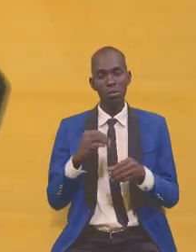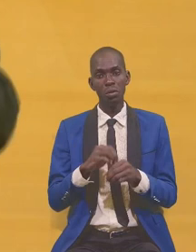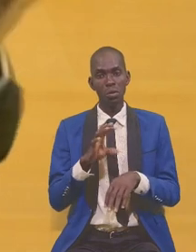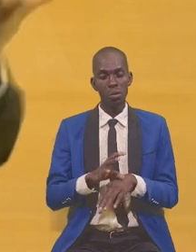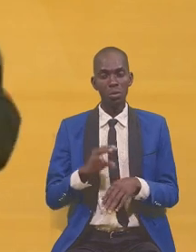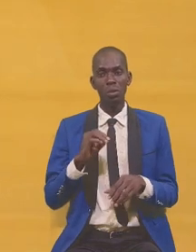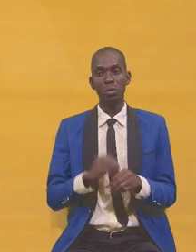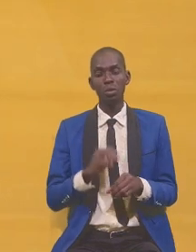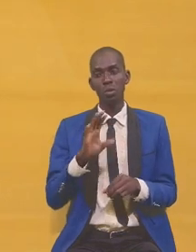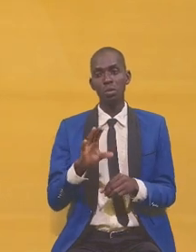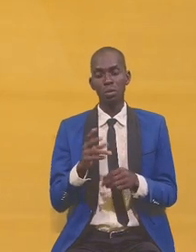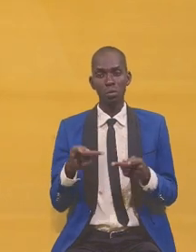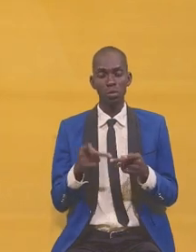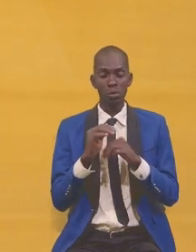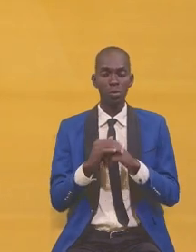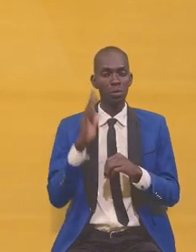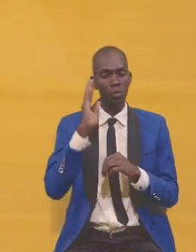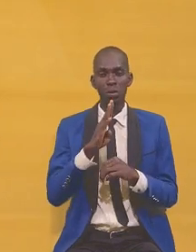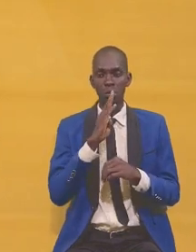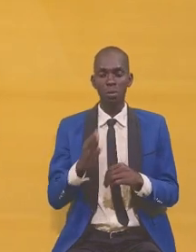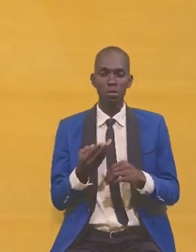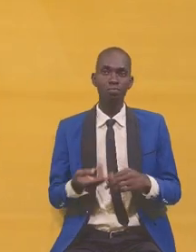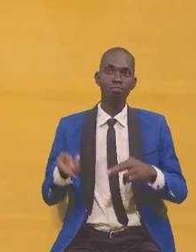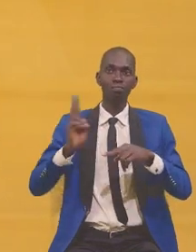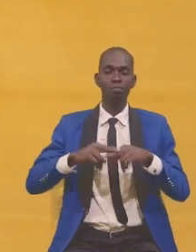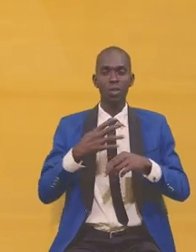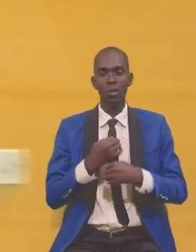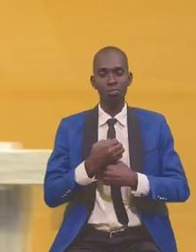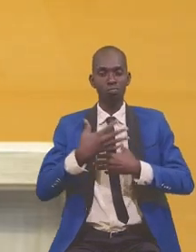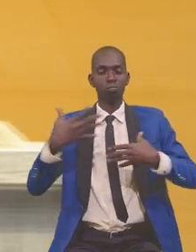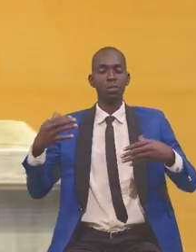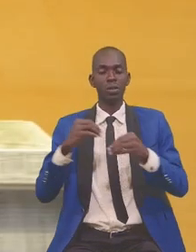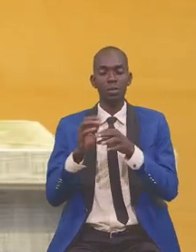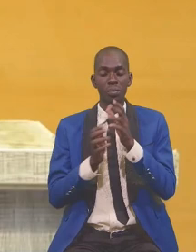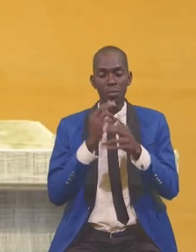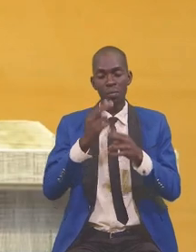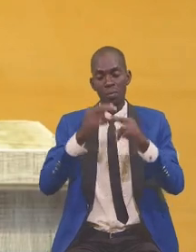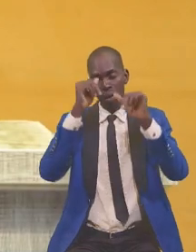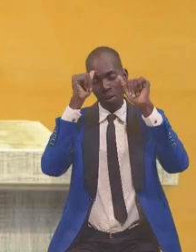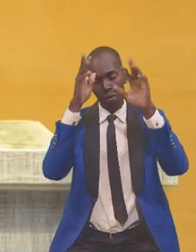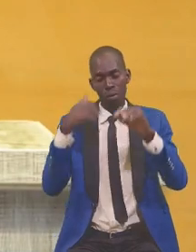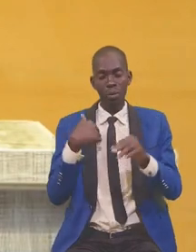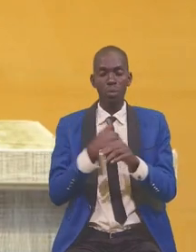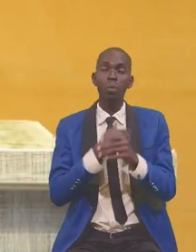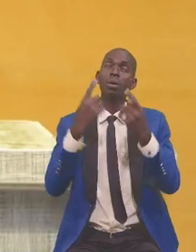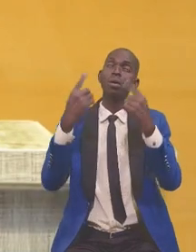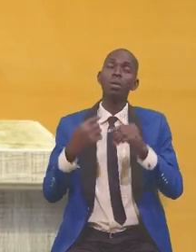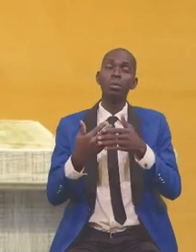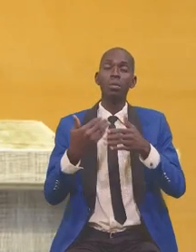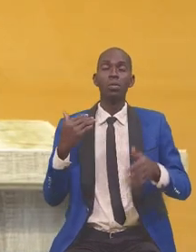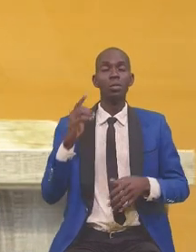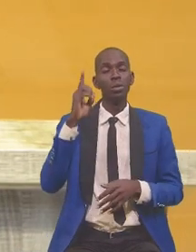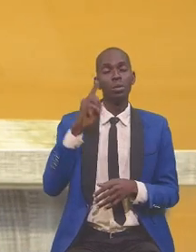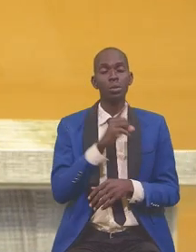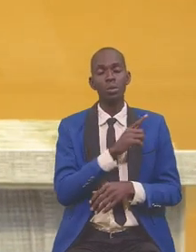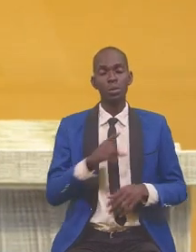be expanded in Jesus' name. Amen. Father, we come before you. We come,